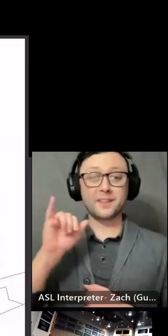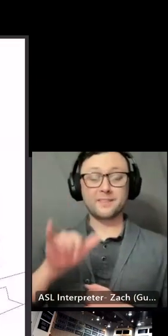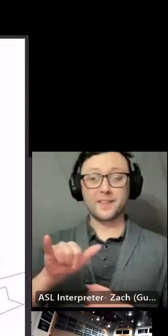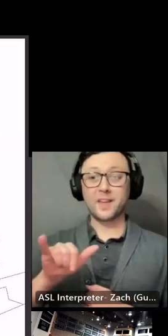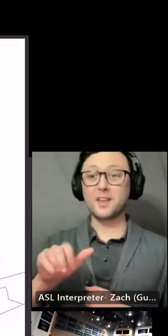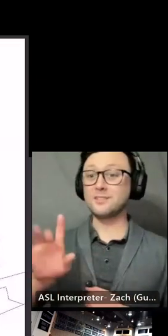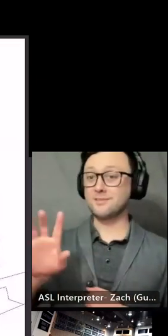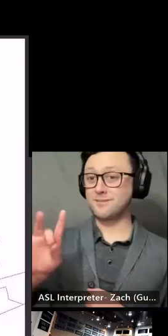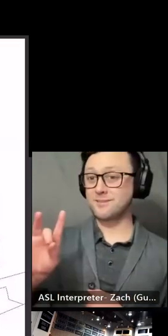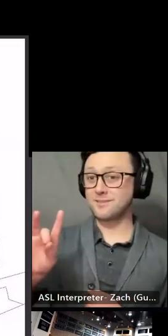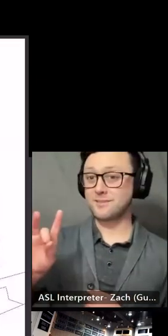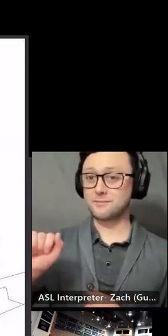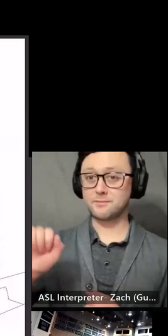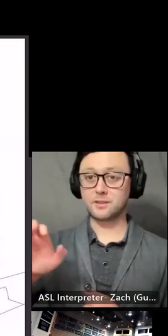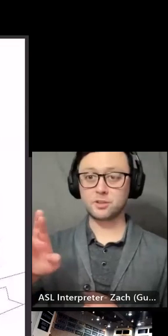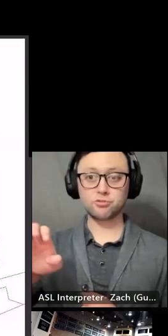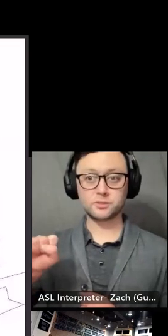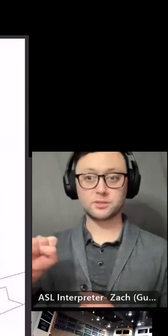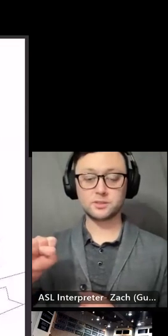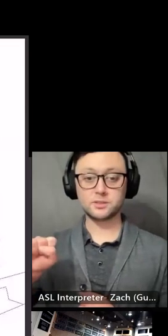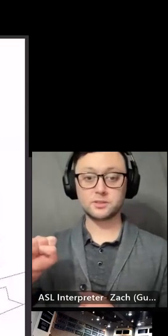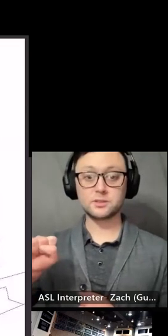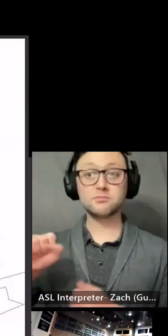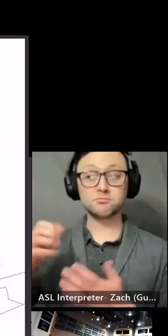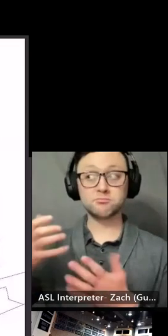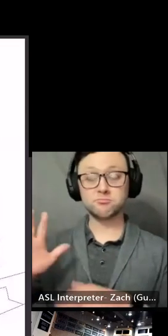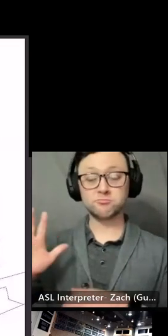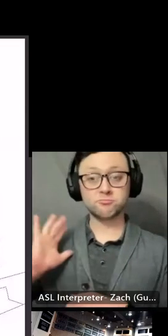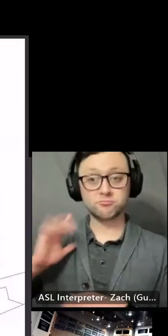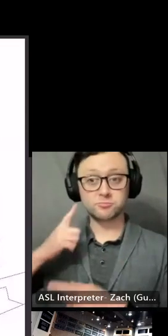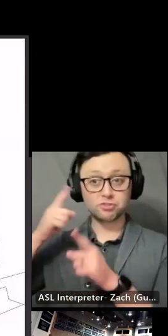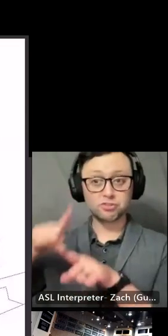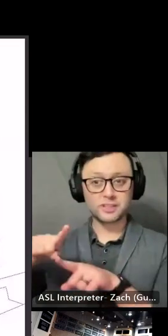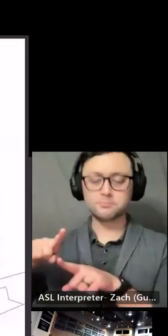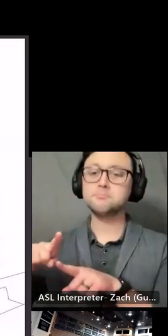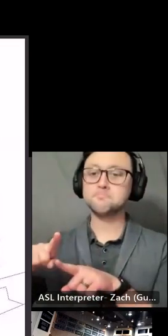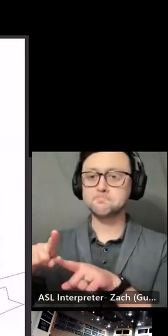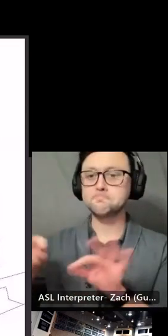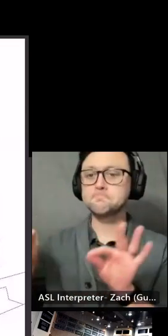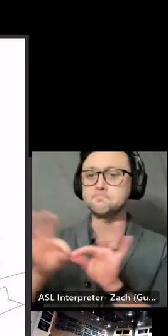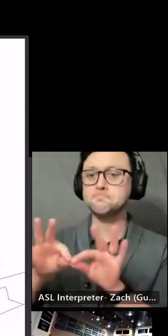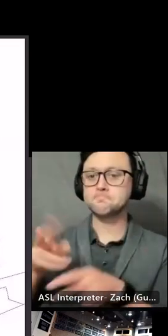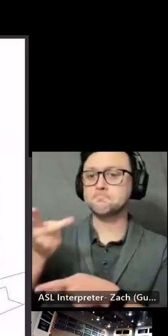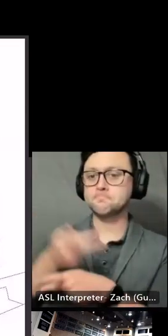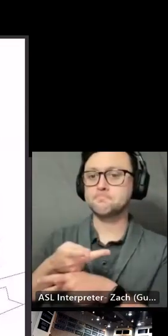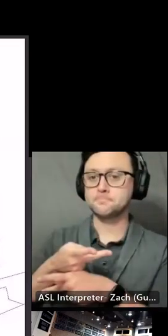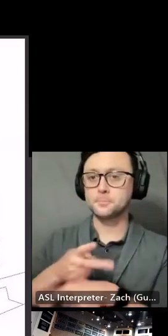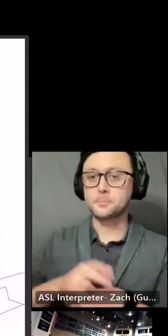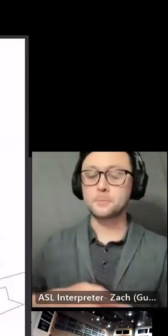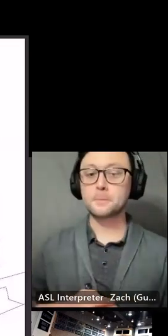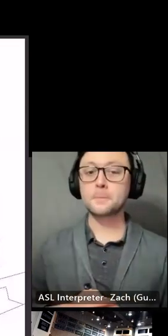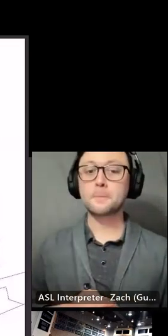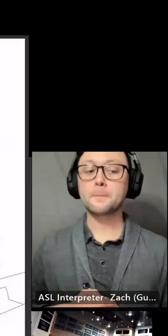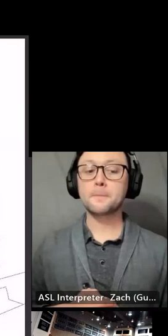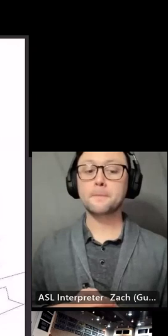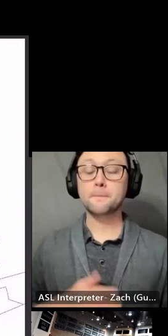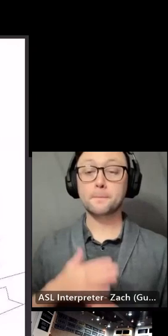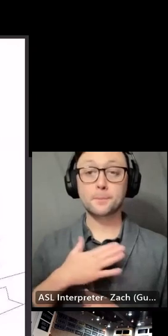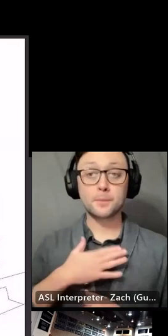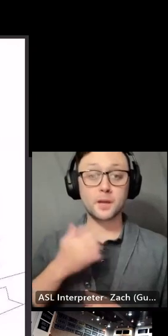8 acres as was agreed to would be very important, because my understanding is that there